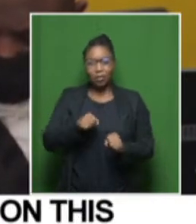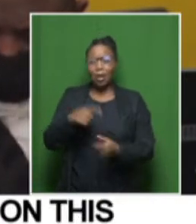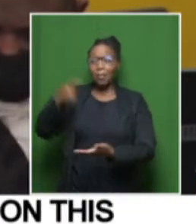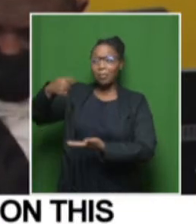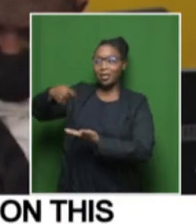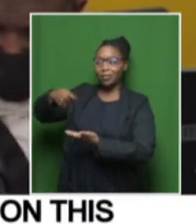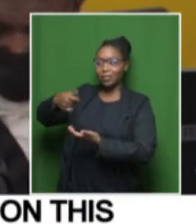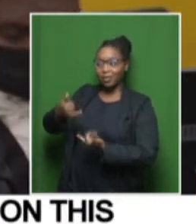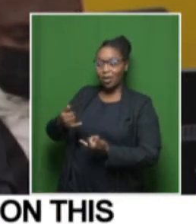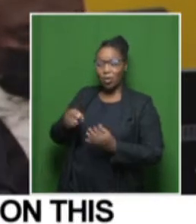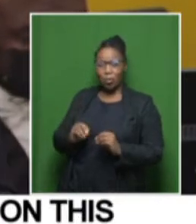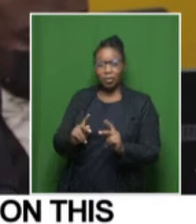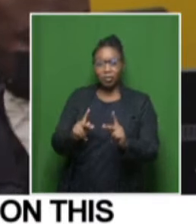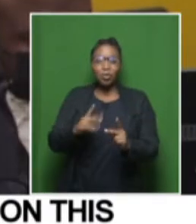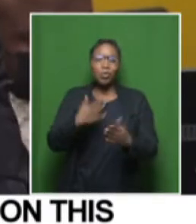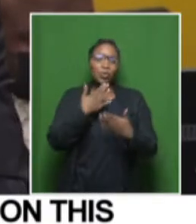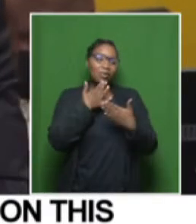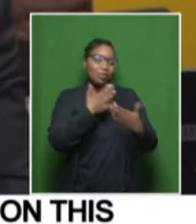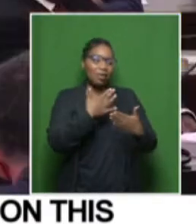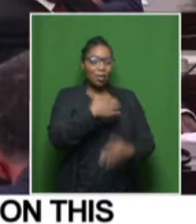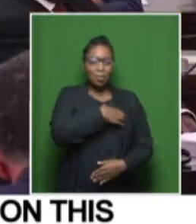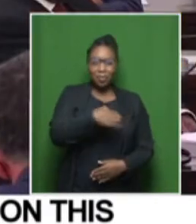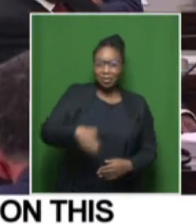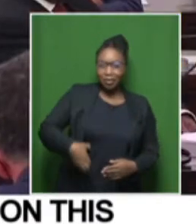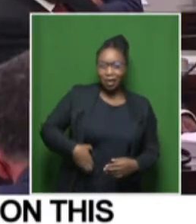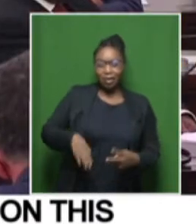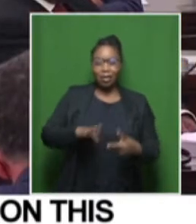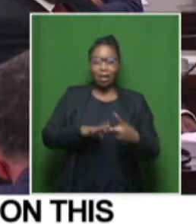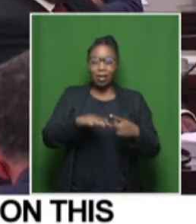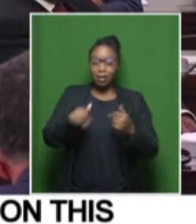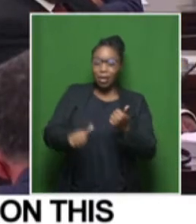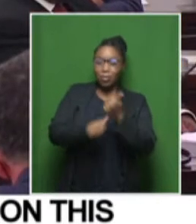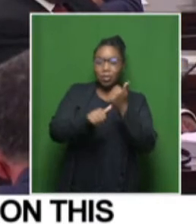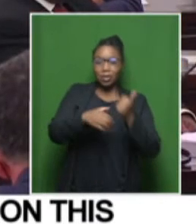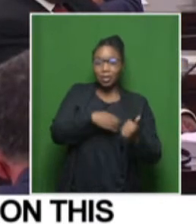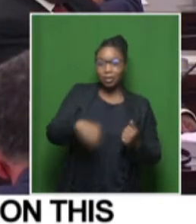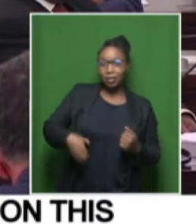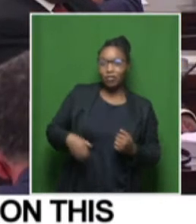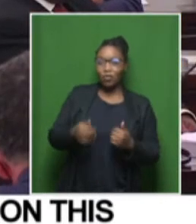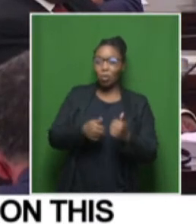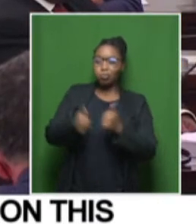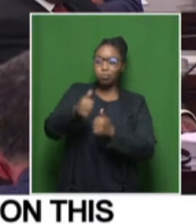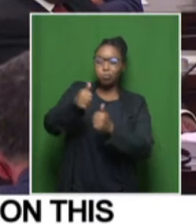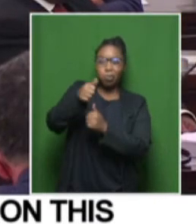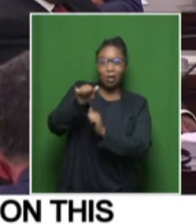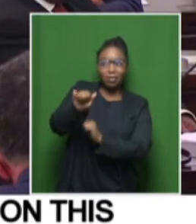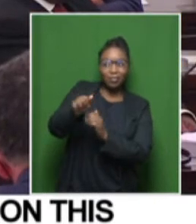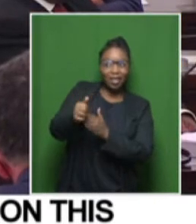and Deputy President for their leadership and guidance.